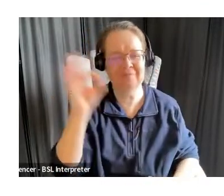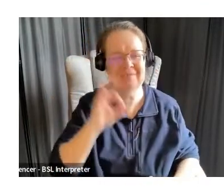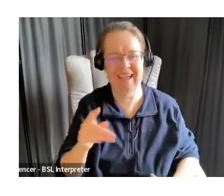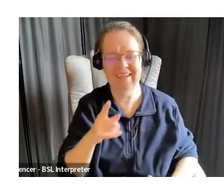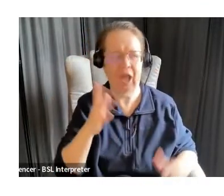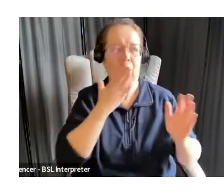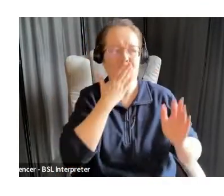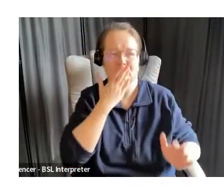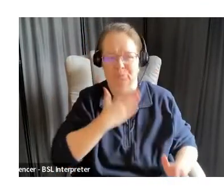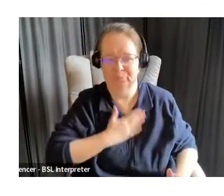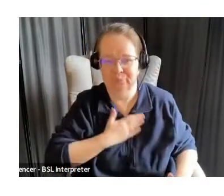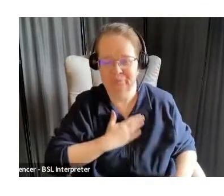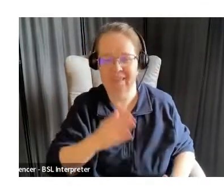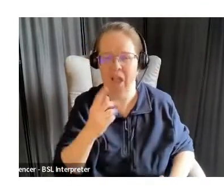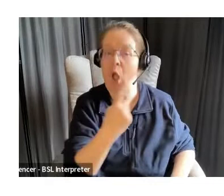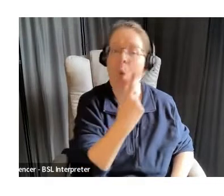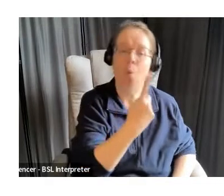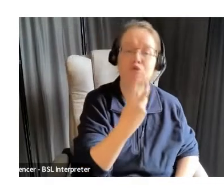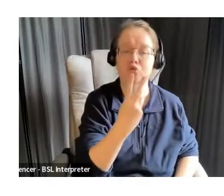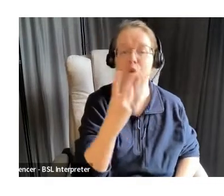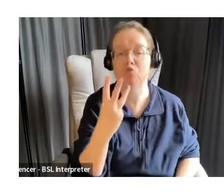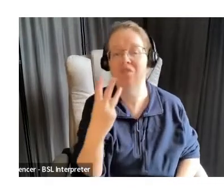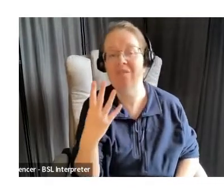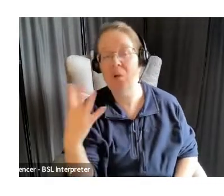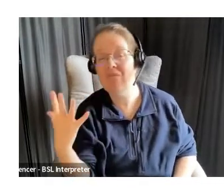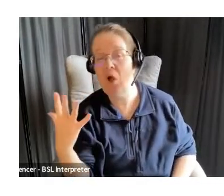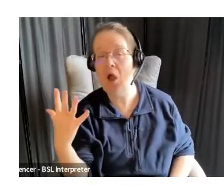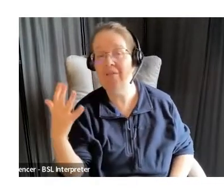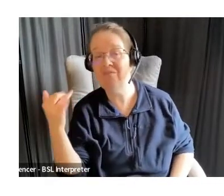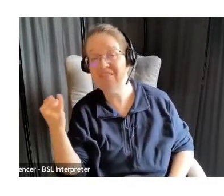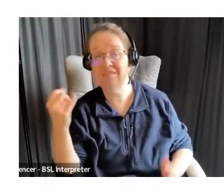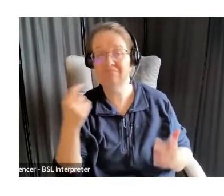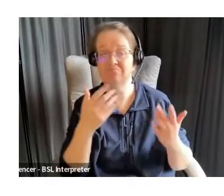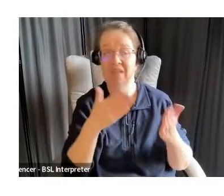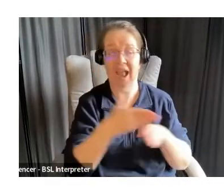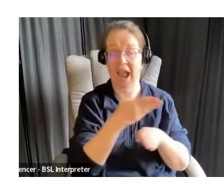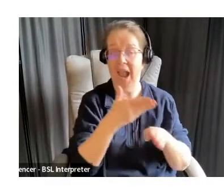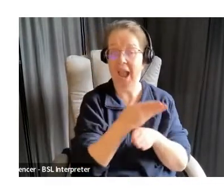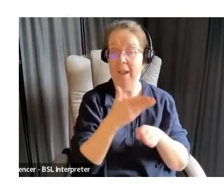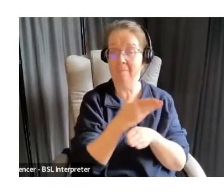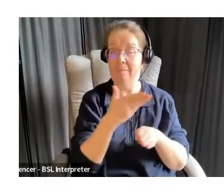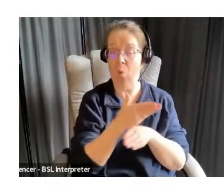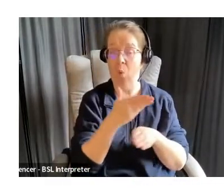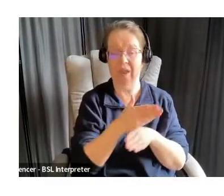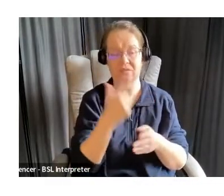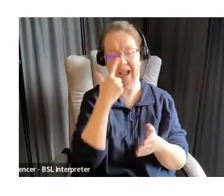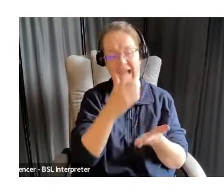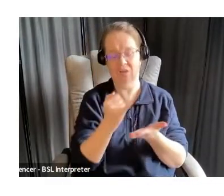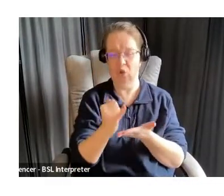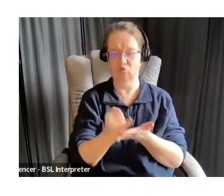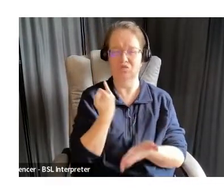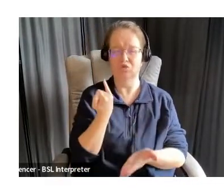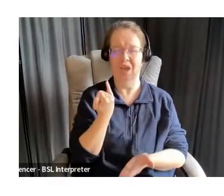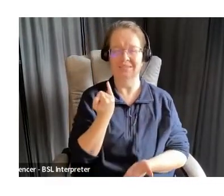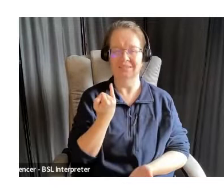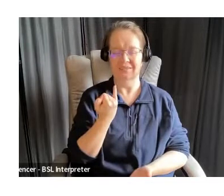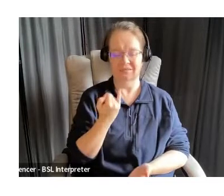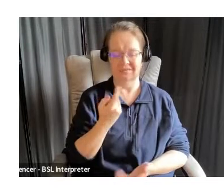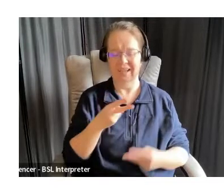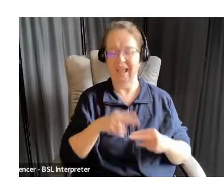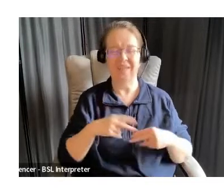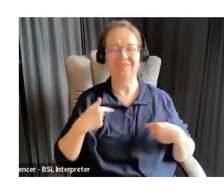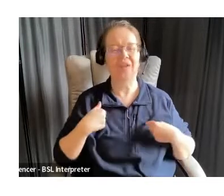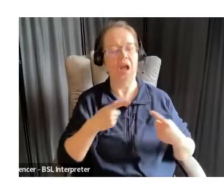10. So is it 1, 2, 3, 4, 5 employers may reject you if